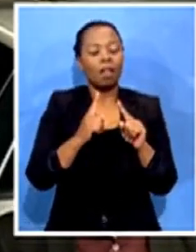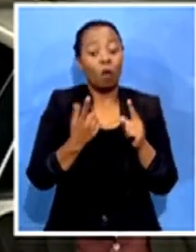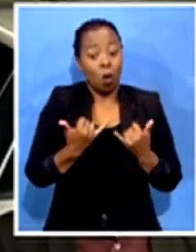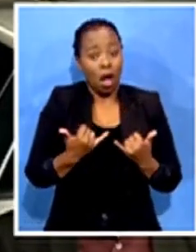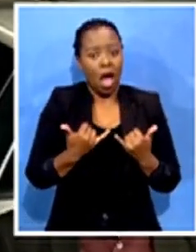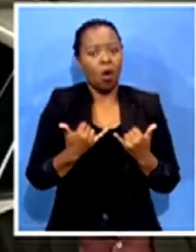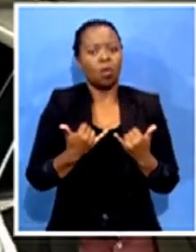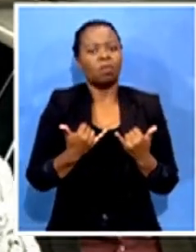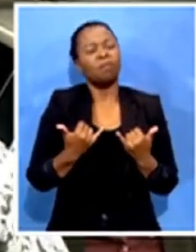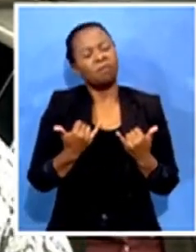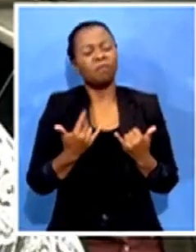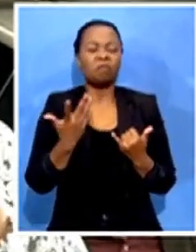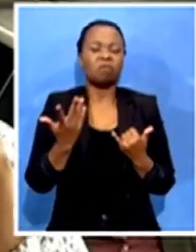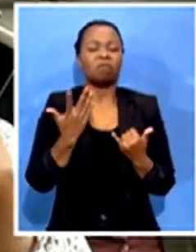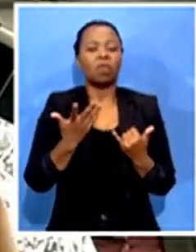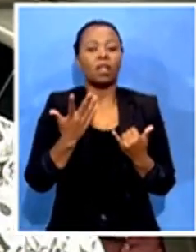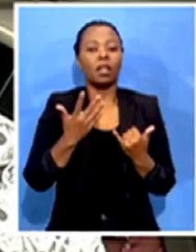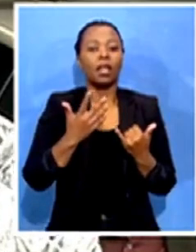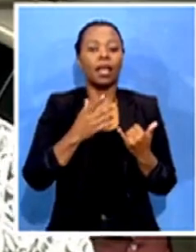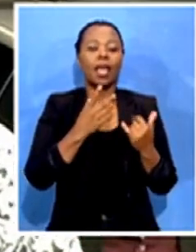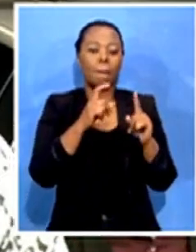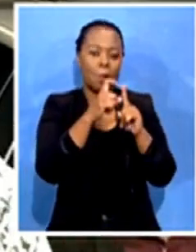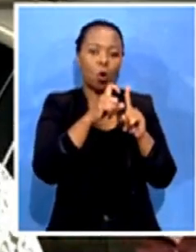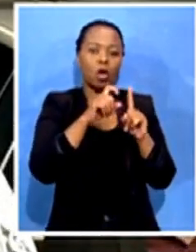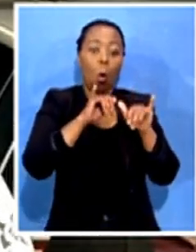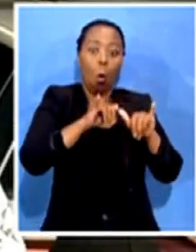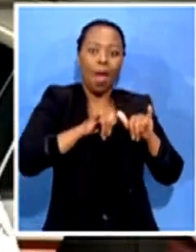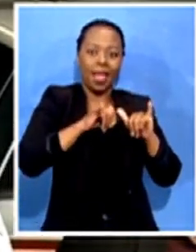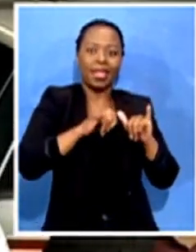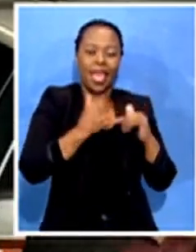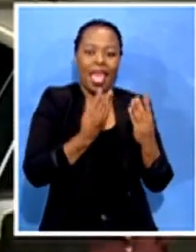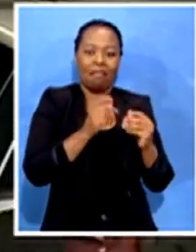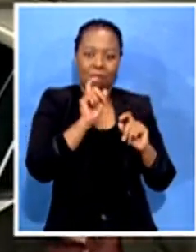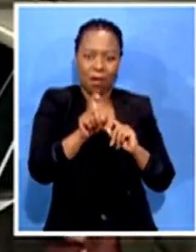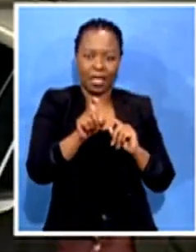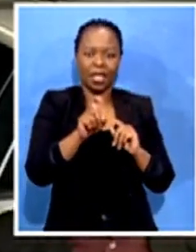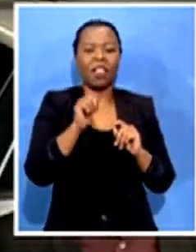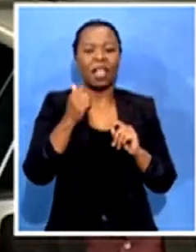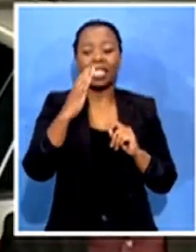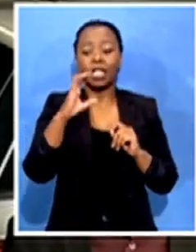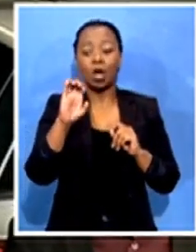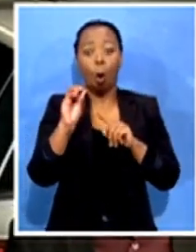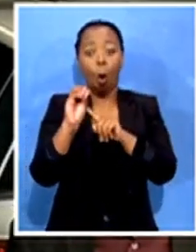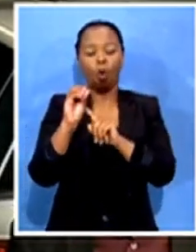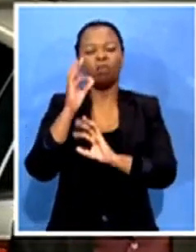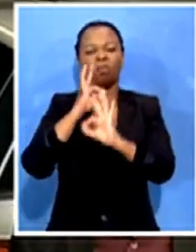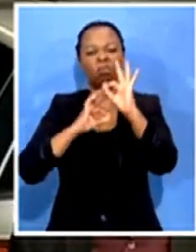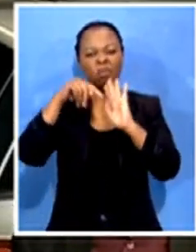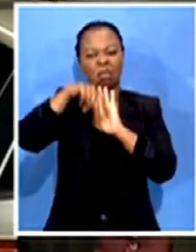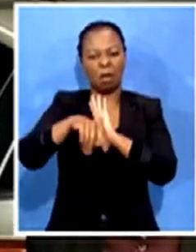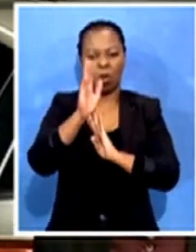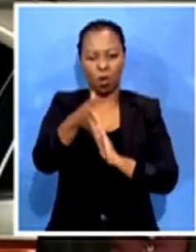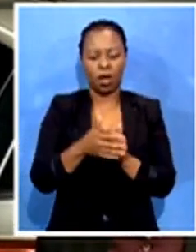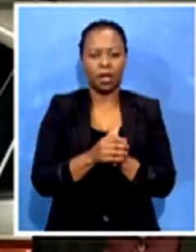But there must be a waiting period, and the CEO will be able to explain to us. But in a period where the numbers are